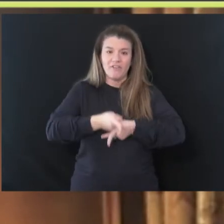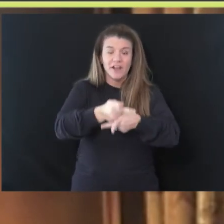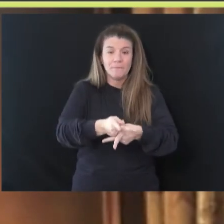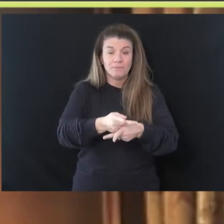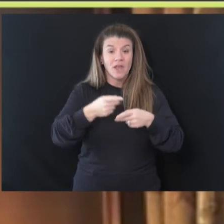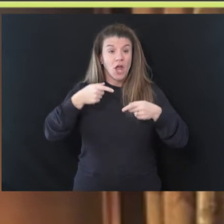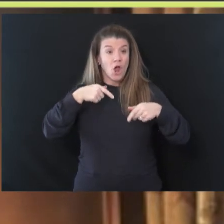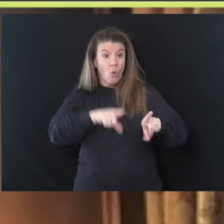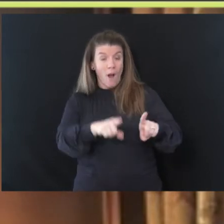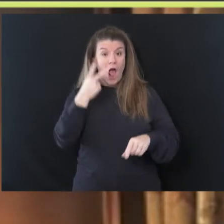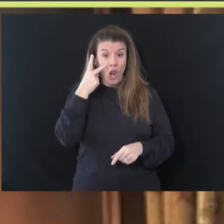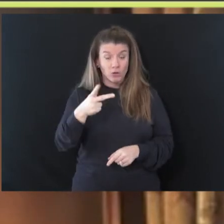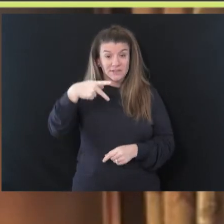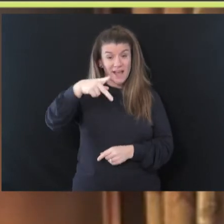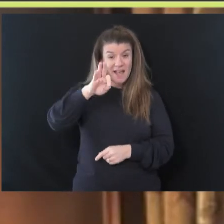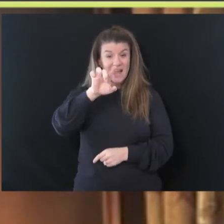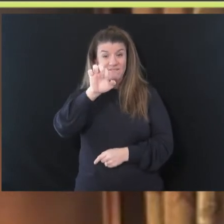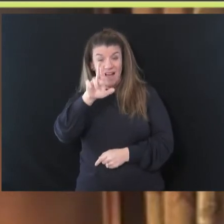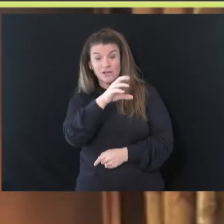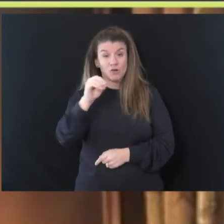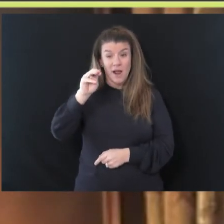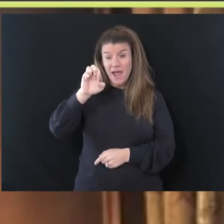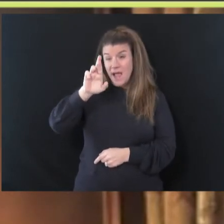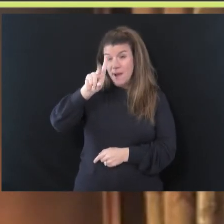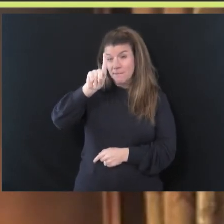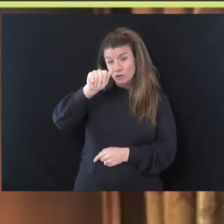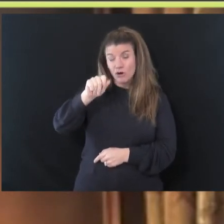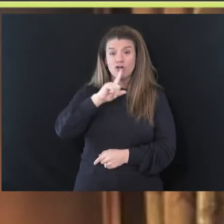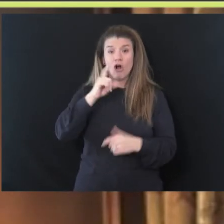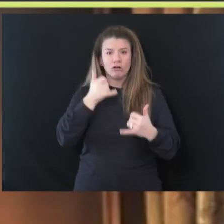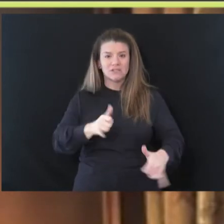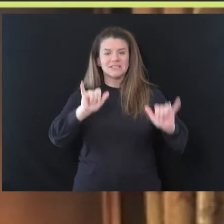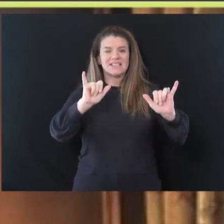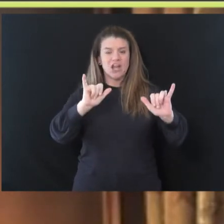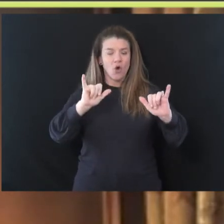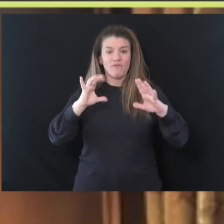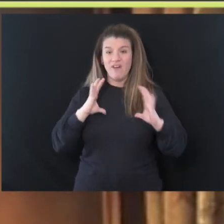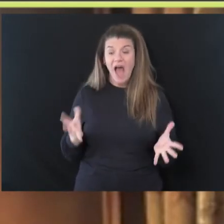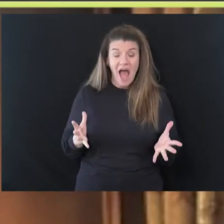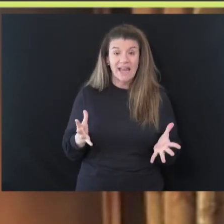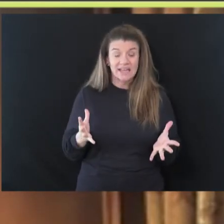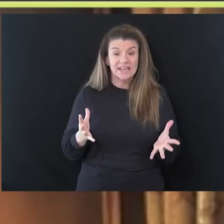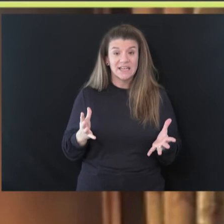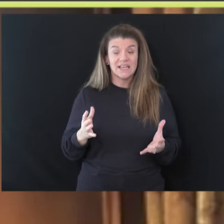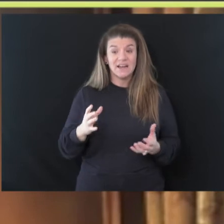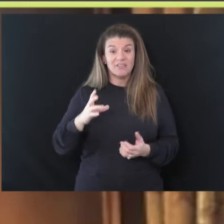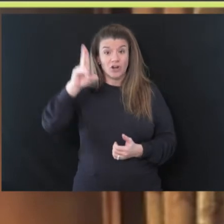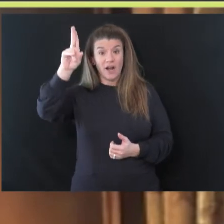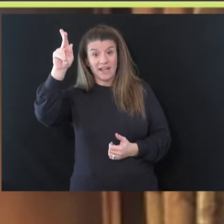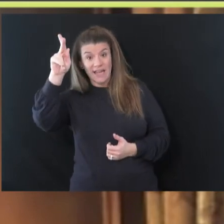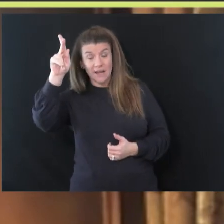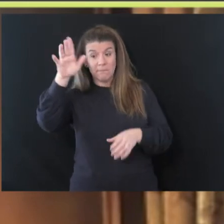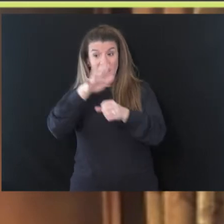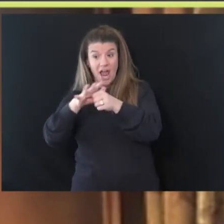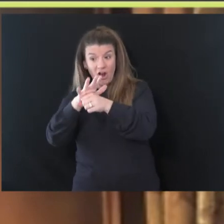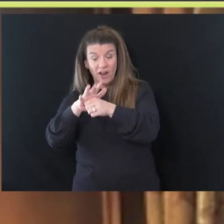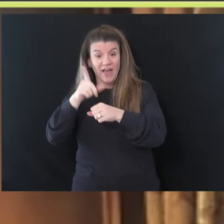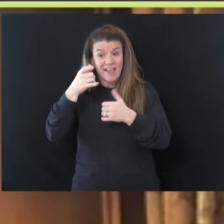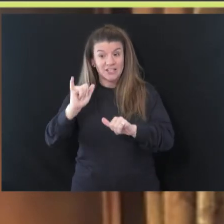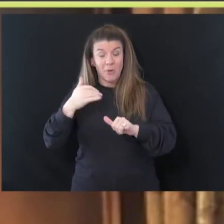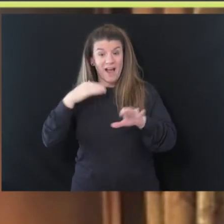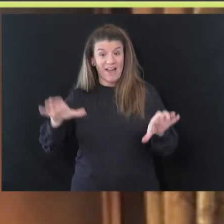looks like that the Pfizer and the Moderna vaccine are still fine for the United Kingdom variant and still have activity for